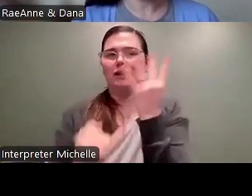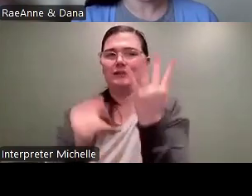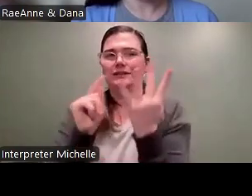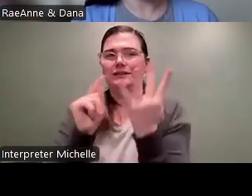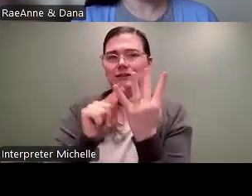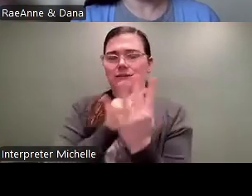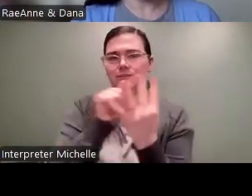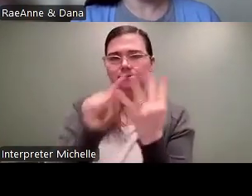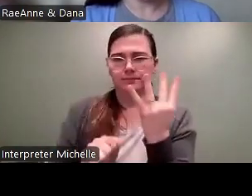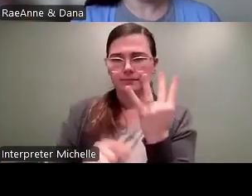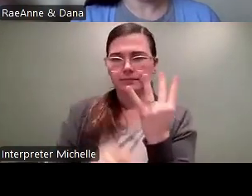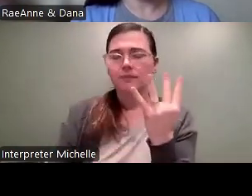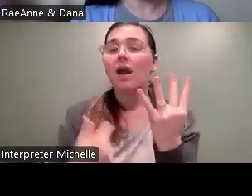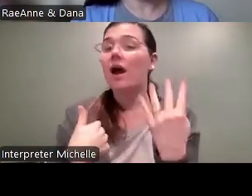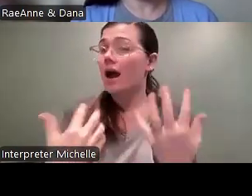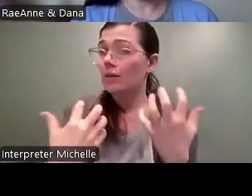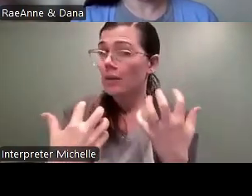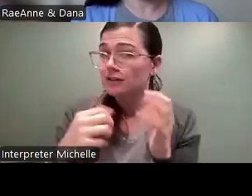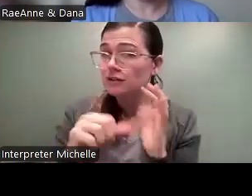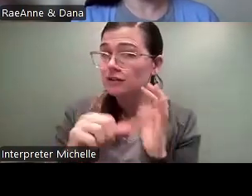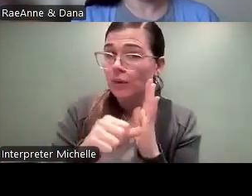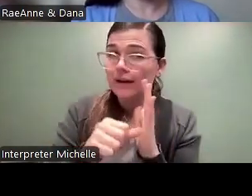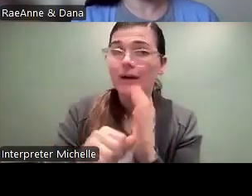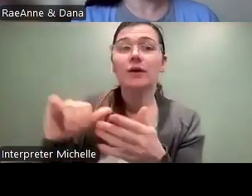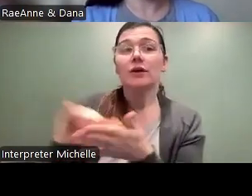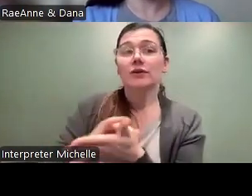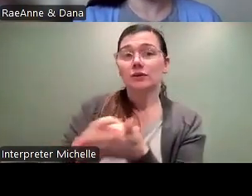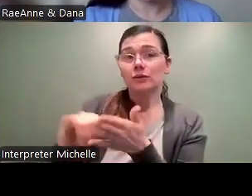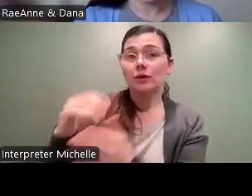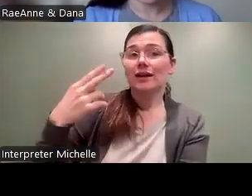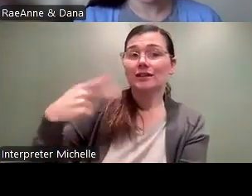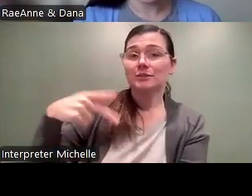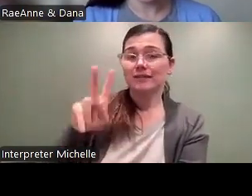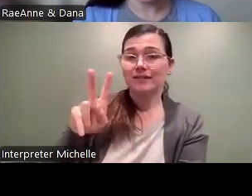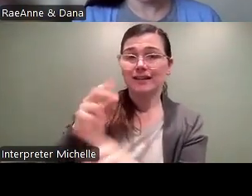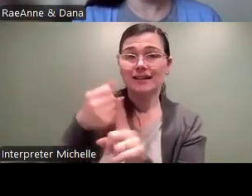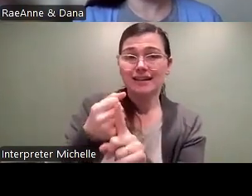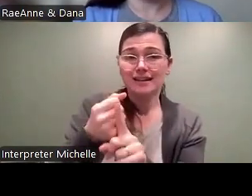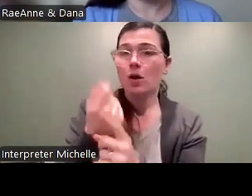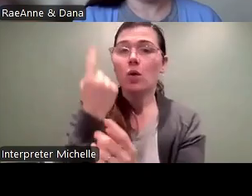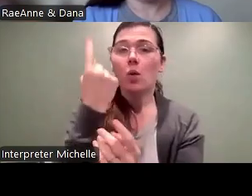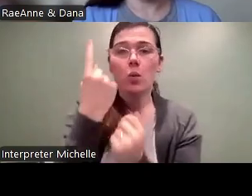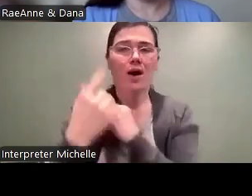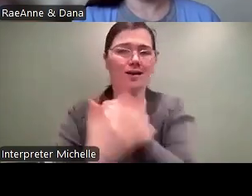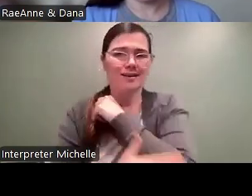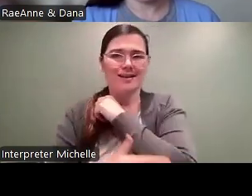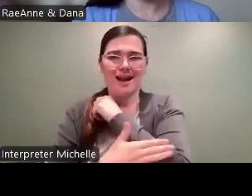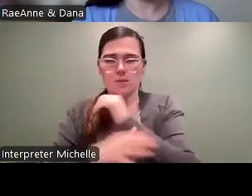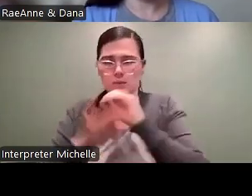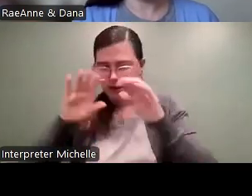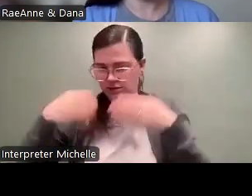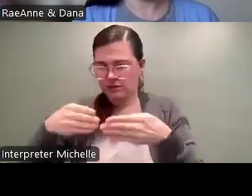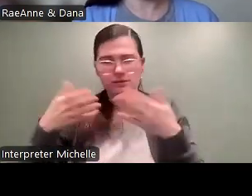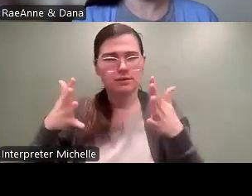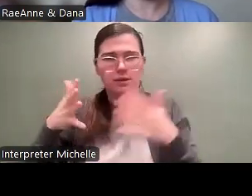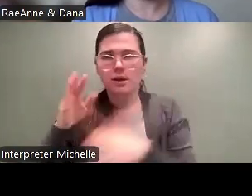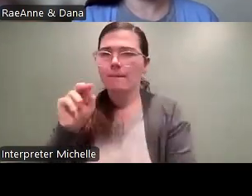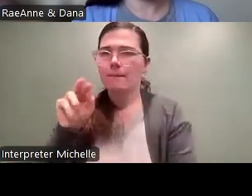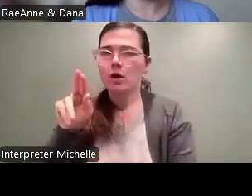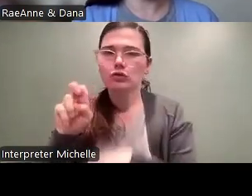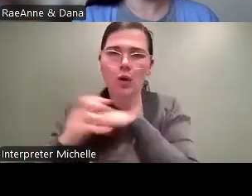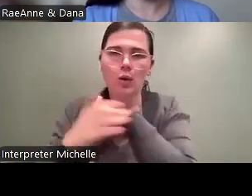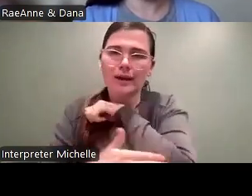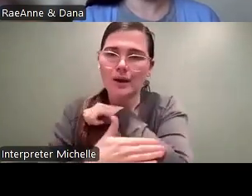wanted to point out that New York HPV impacts catchment area is only one county, which is Monroe County, and some of the other